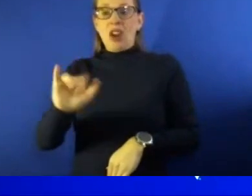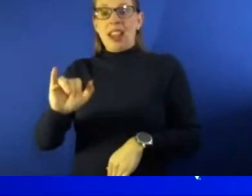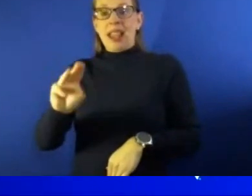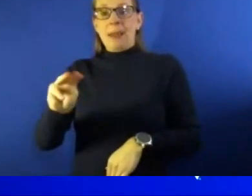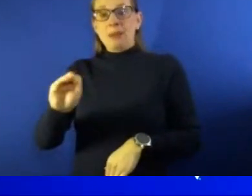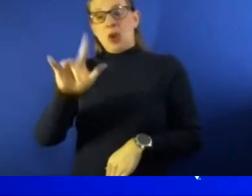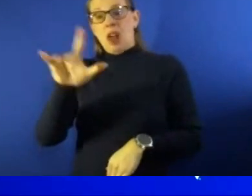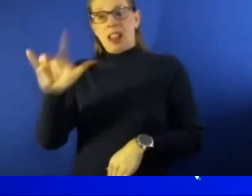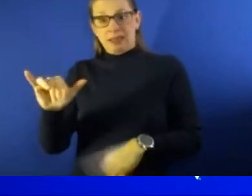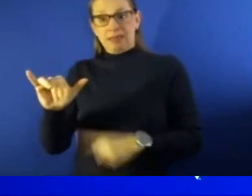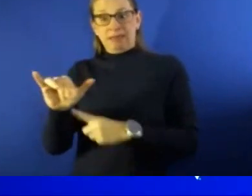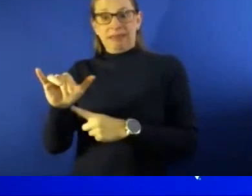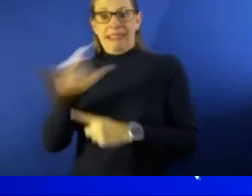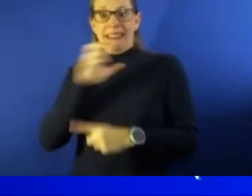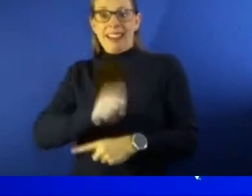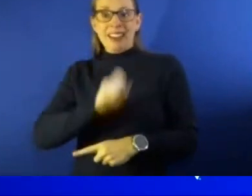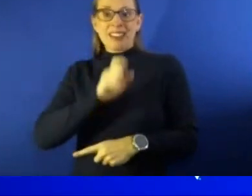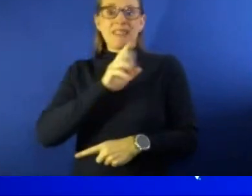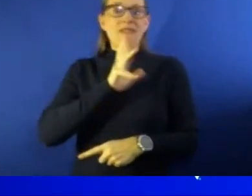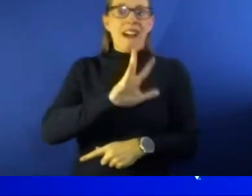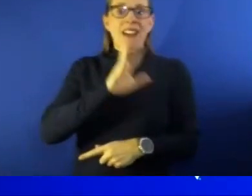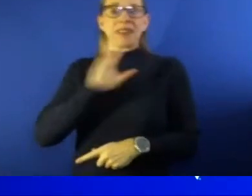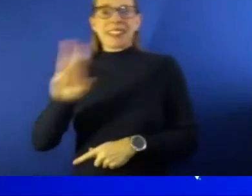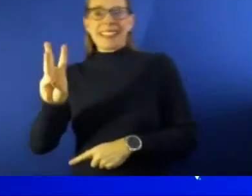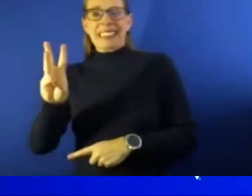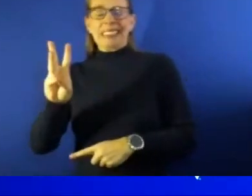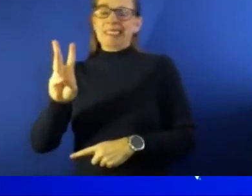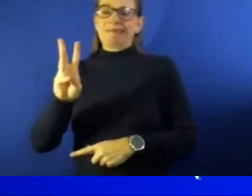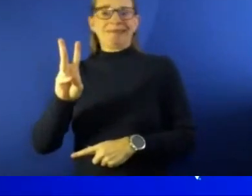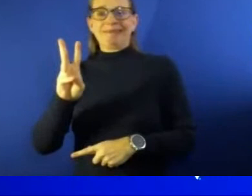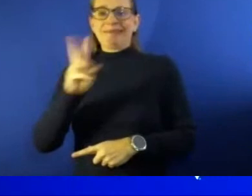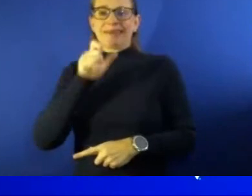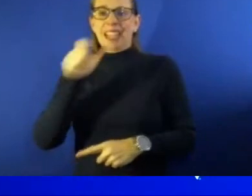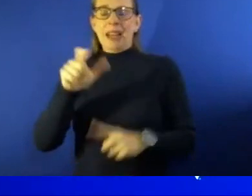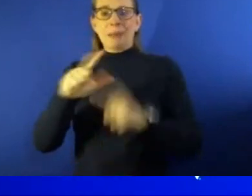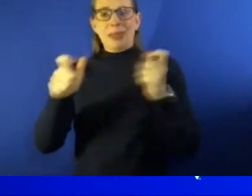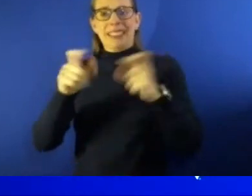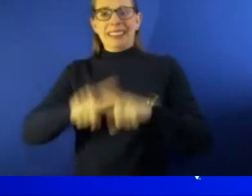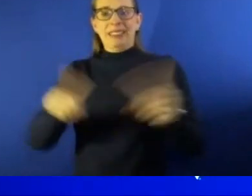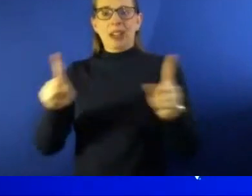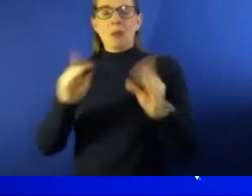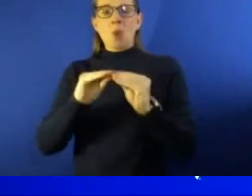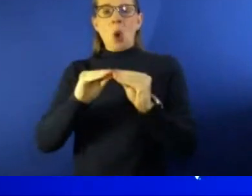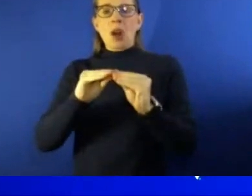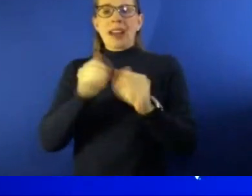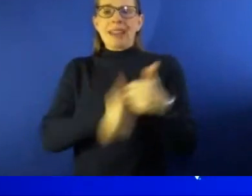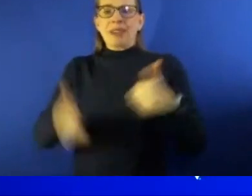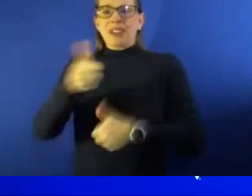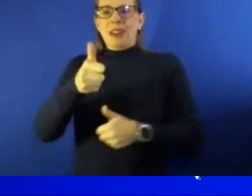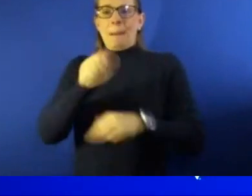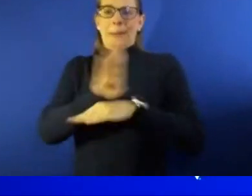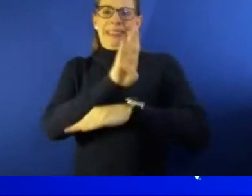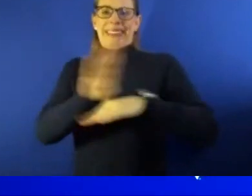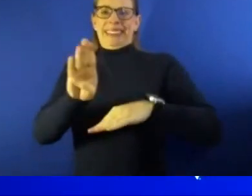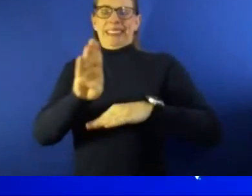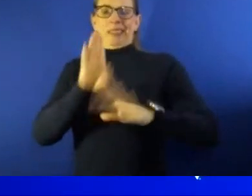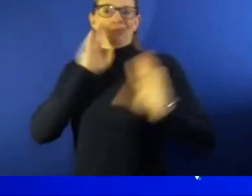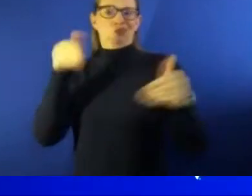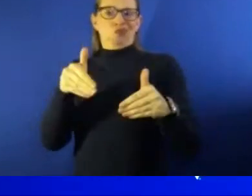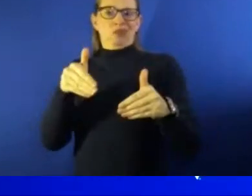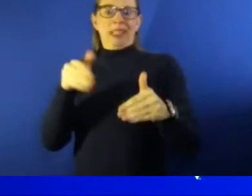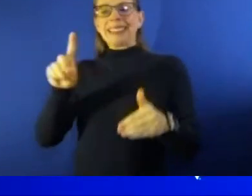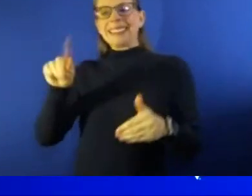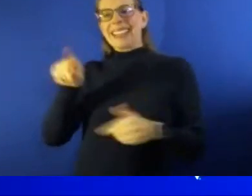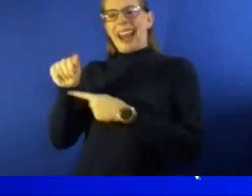6, I don't think there's a big difference. That's more of a administrative and business, and just making sure that they have that data to say